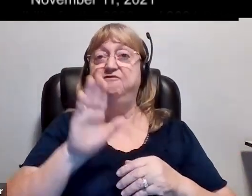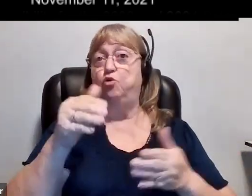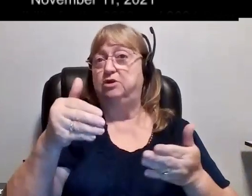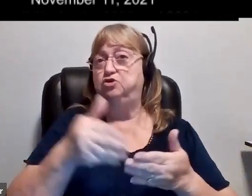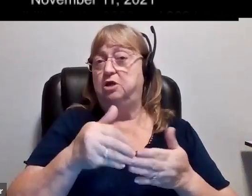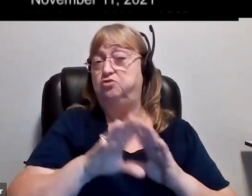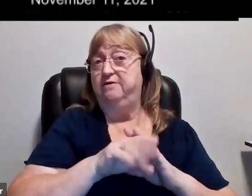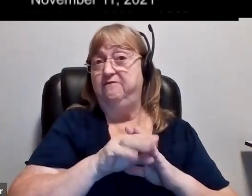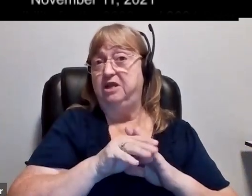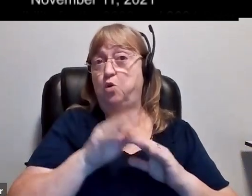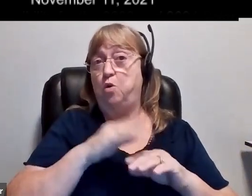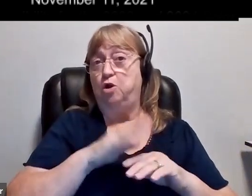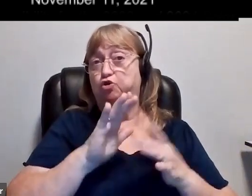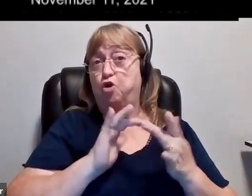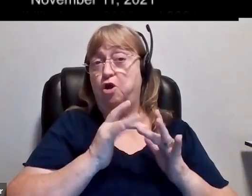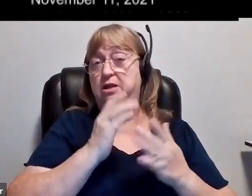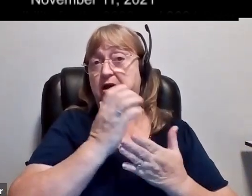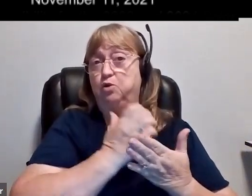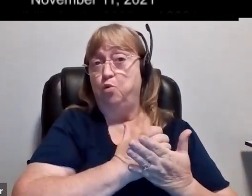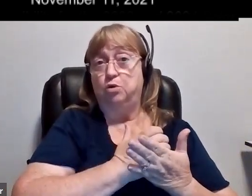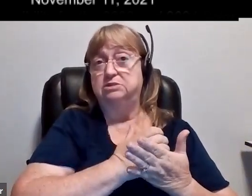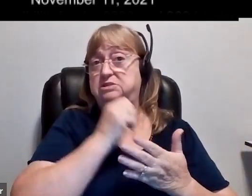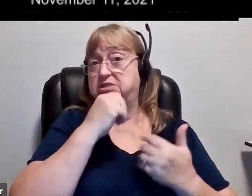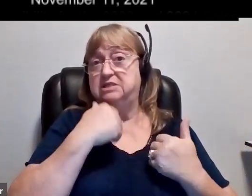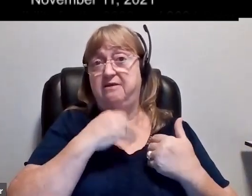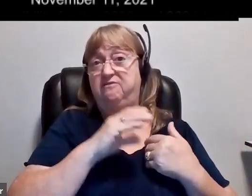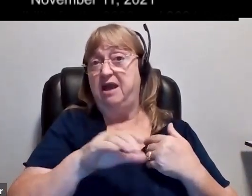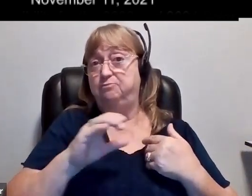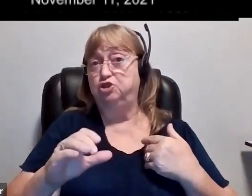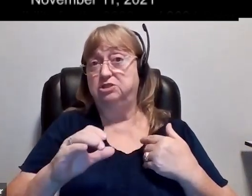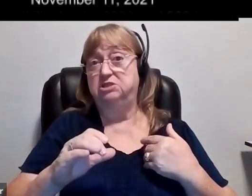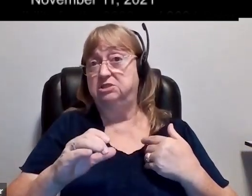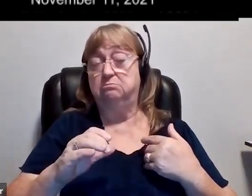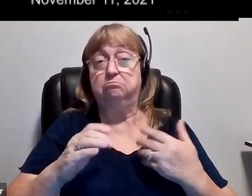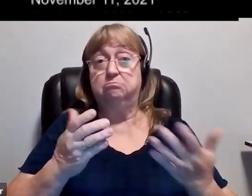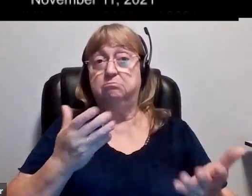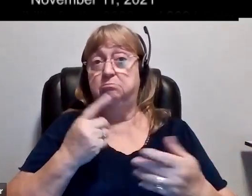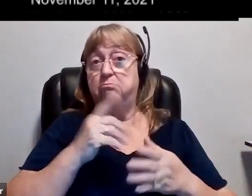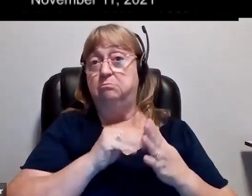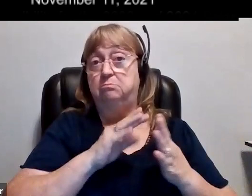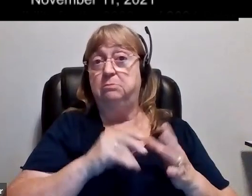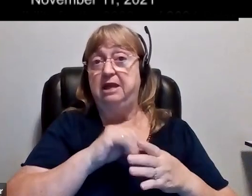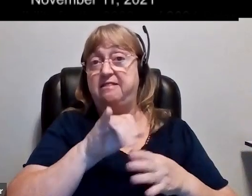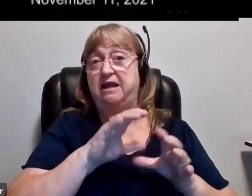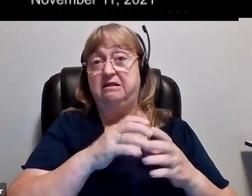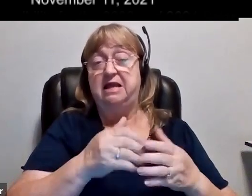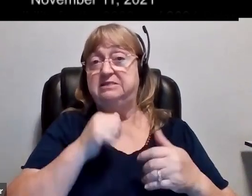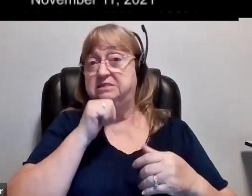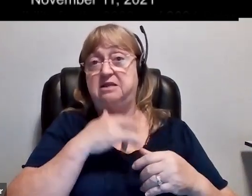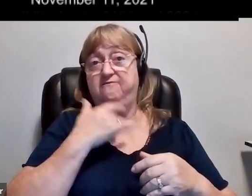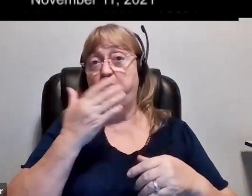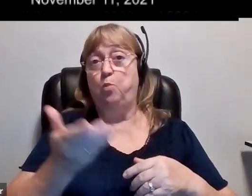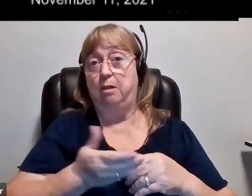video in your online course doesn't have captions, there might be a student in that class who does not feel